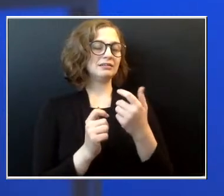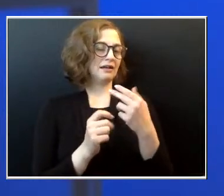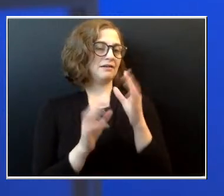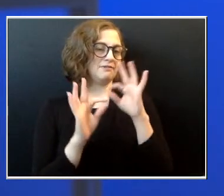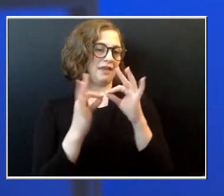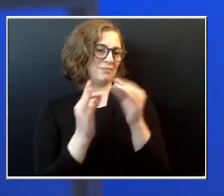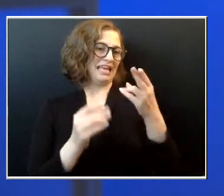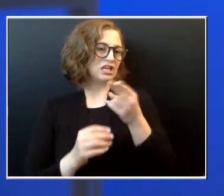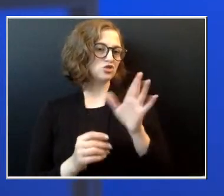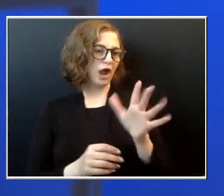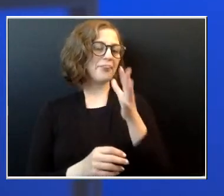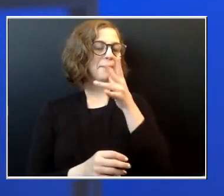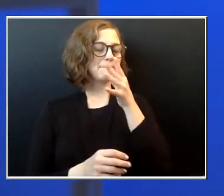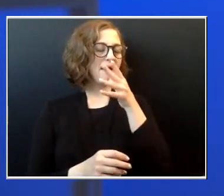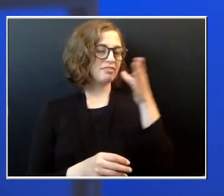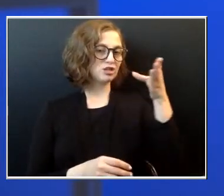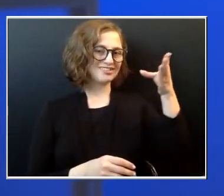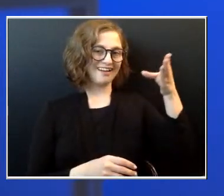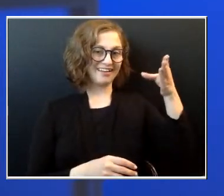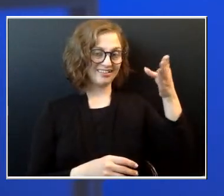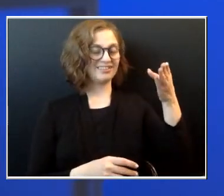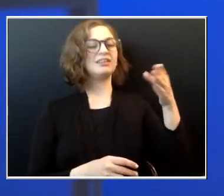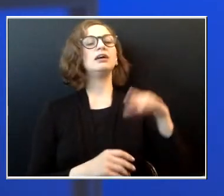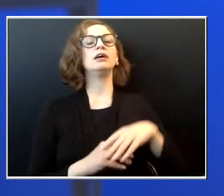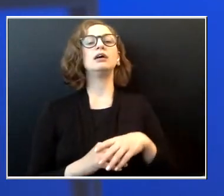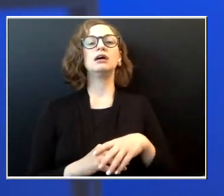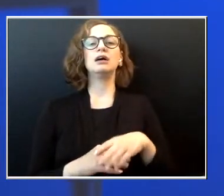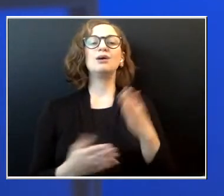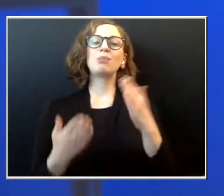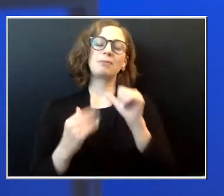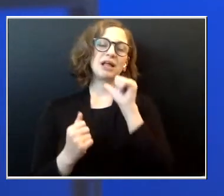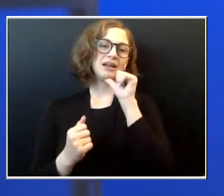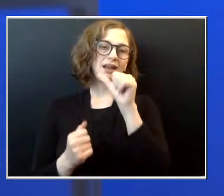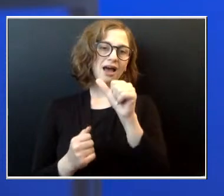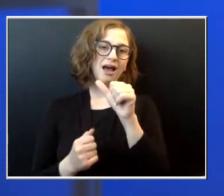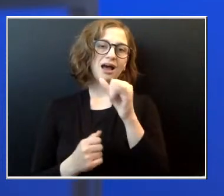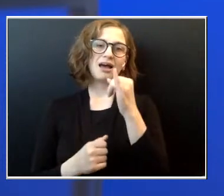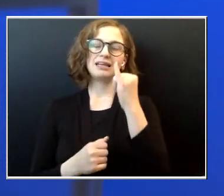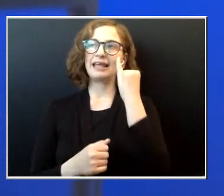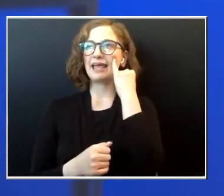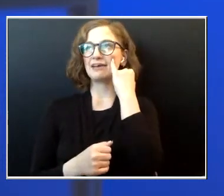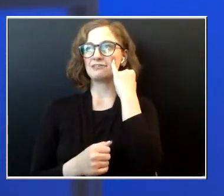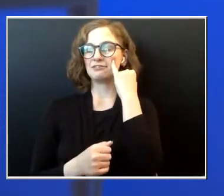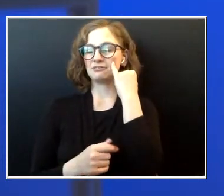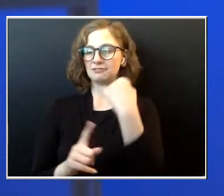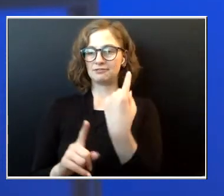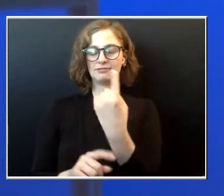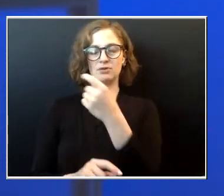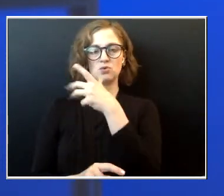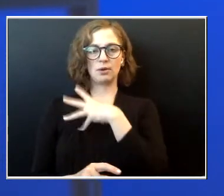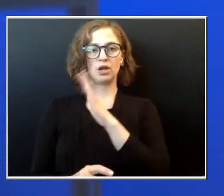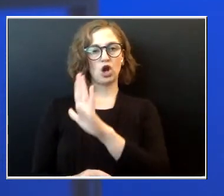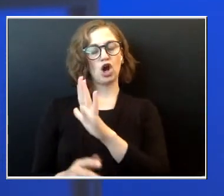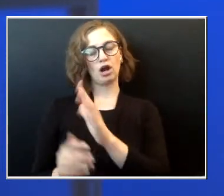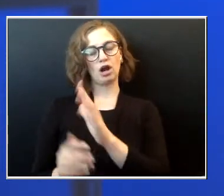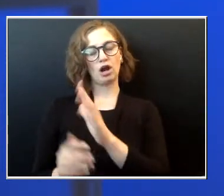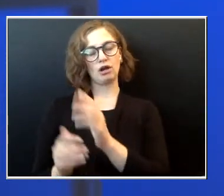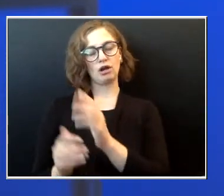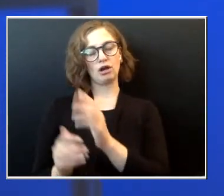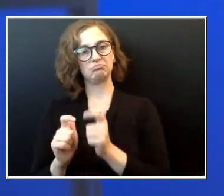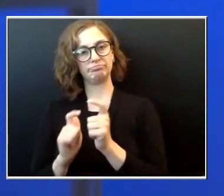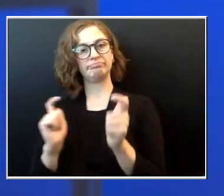It's probably not applicable to women whose major risk factor is perhaps a